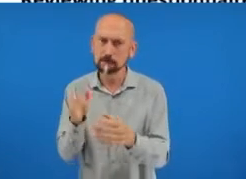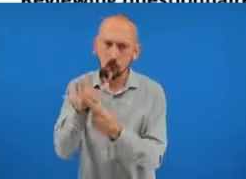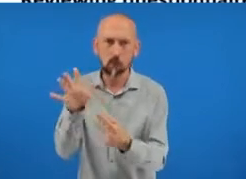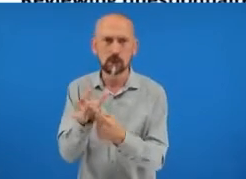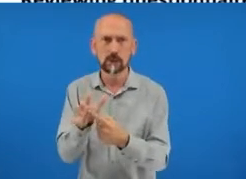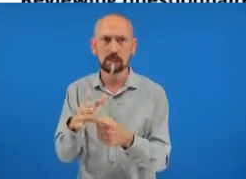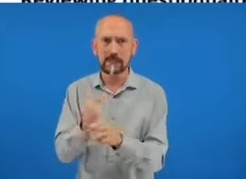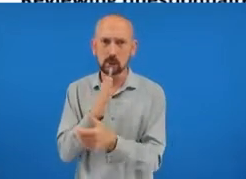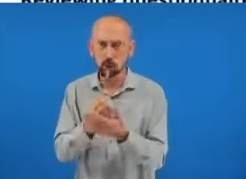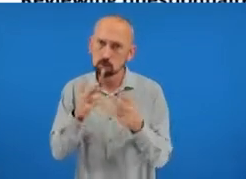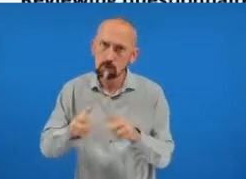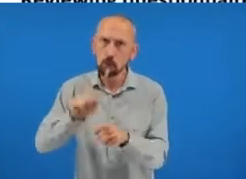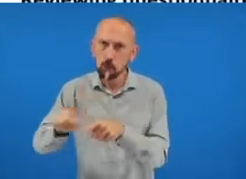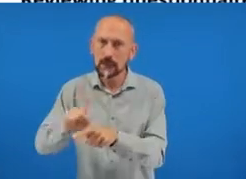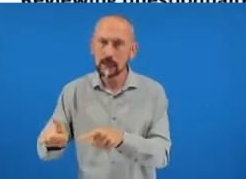of that.